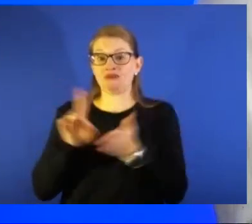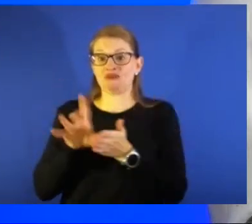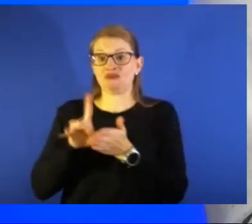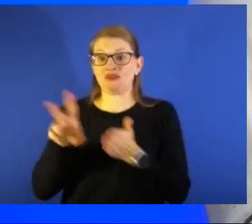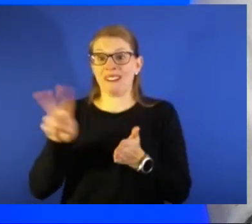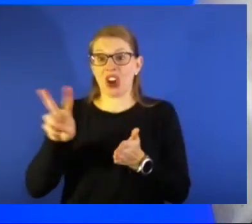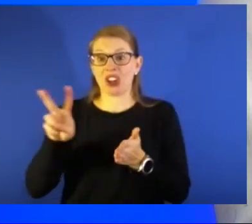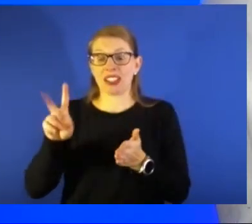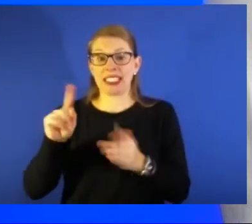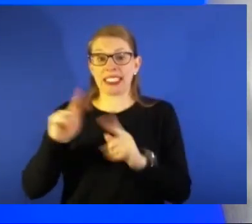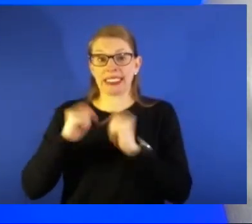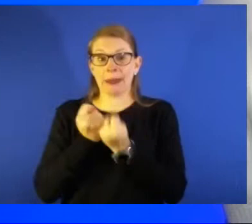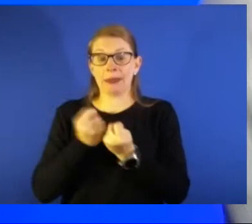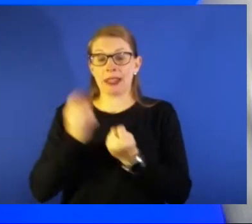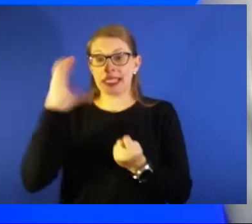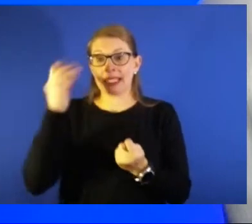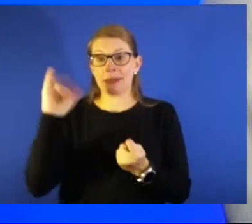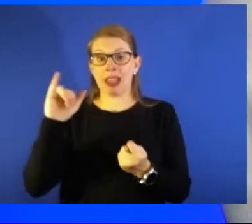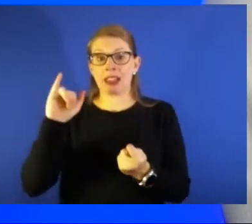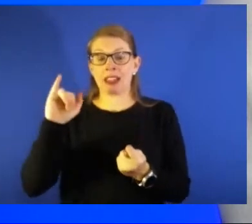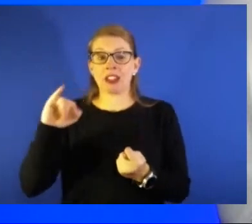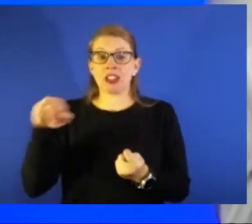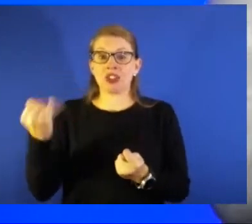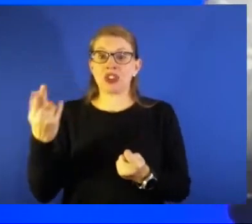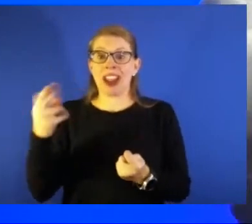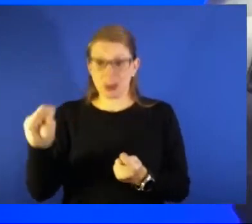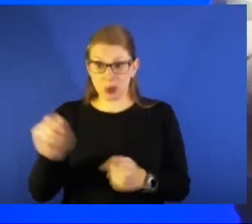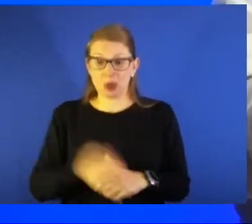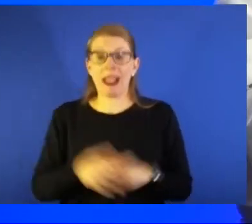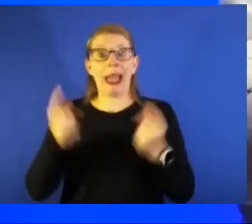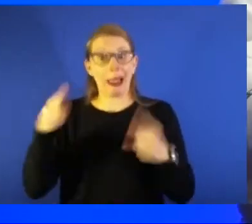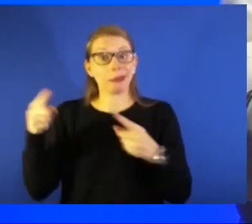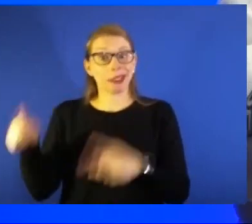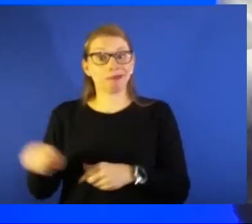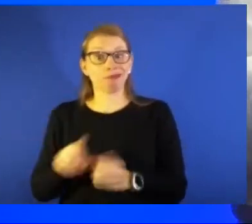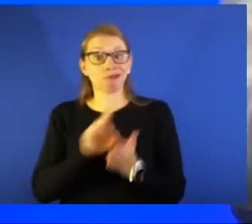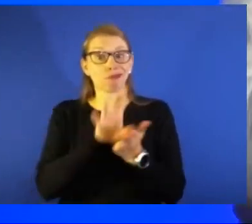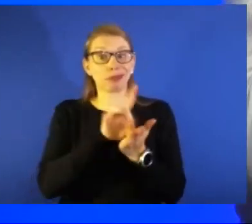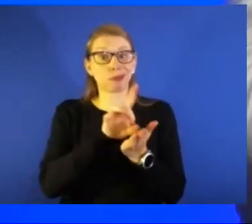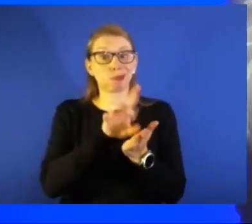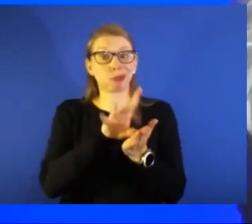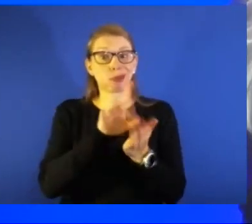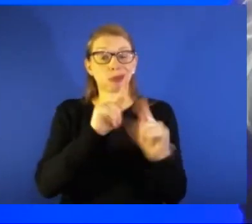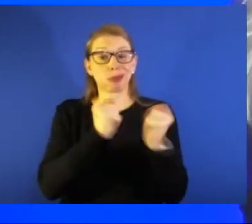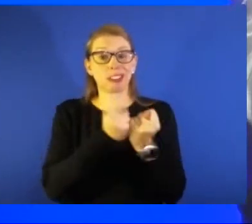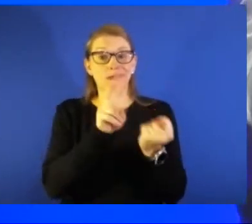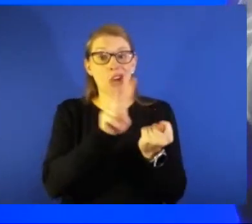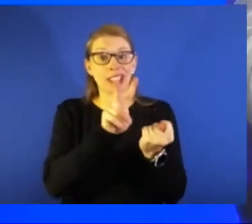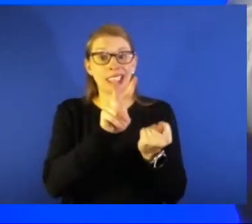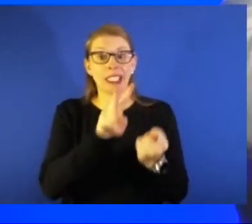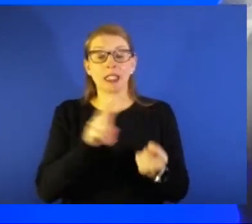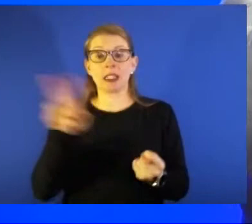which sounds like junior high. But, yeah, that's what had happened. We got a bunch of people kicked off that team.